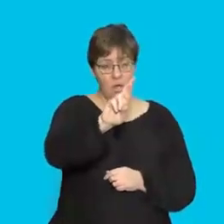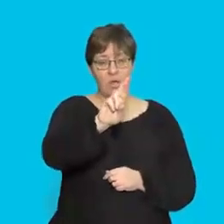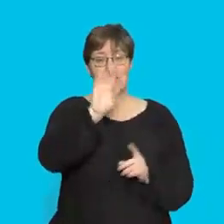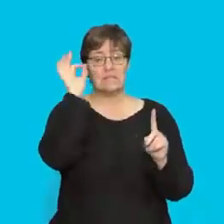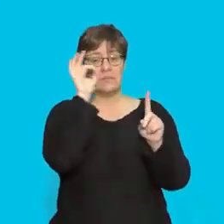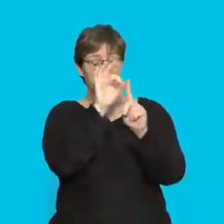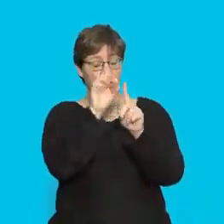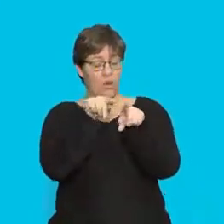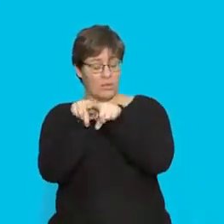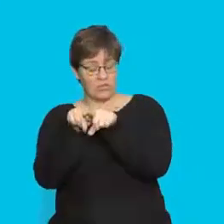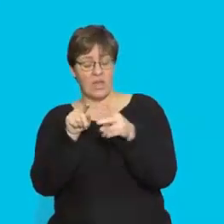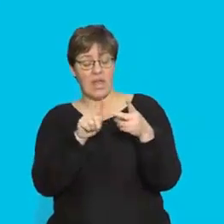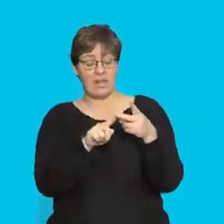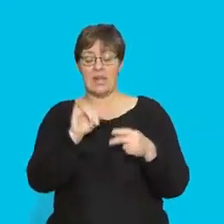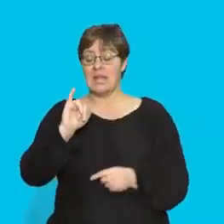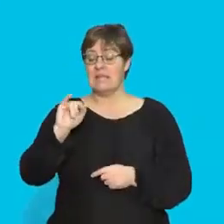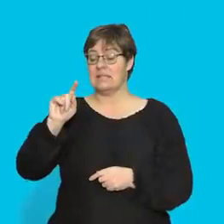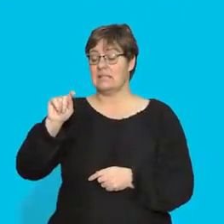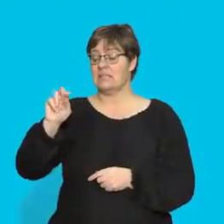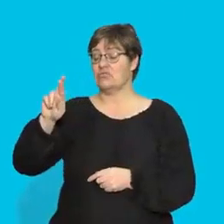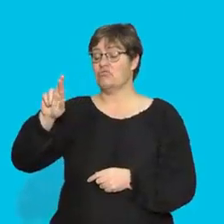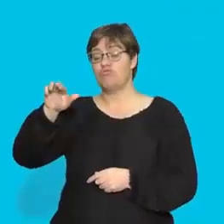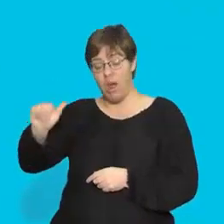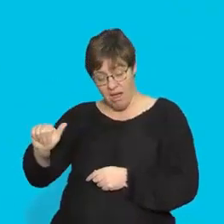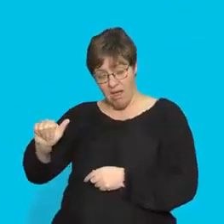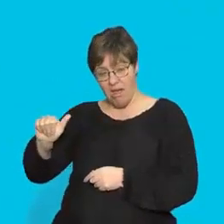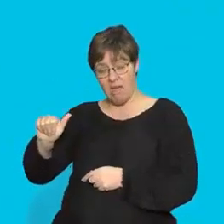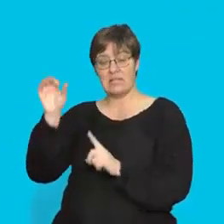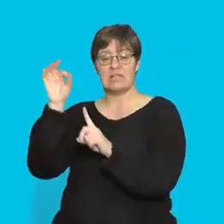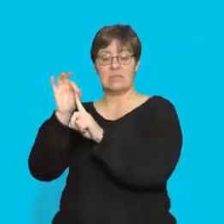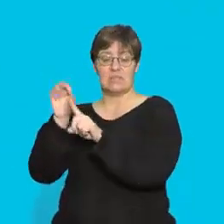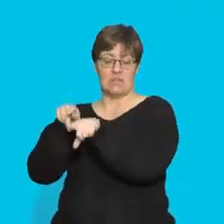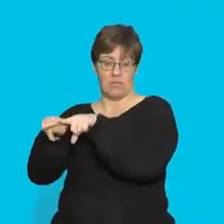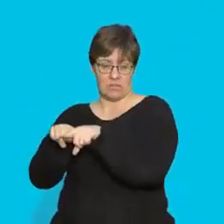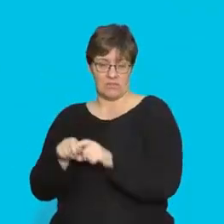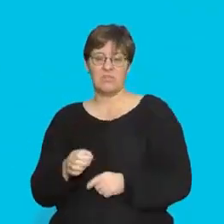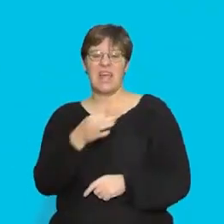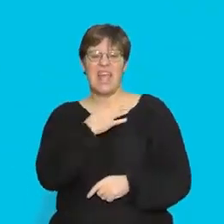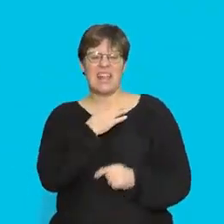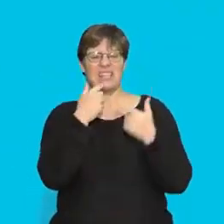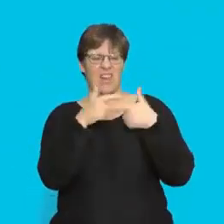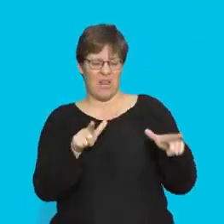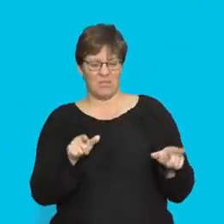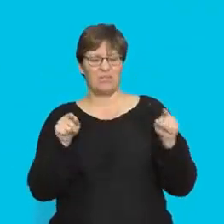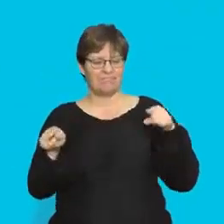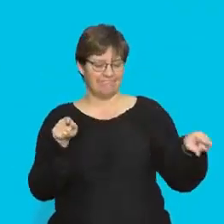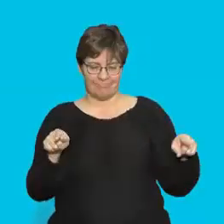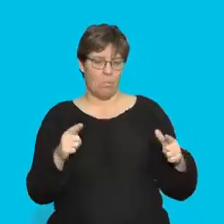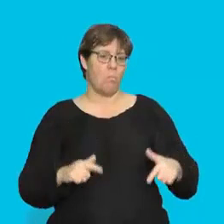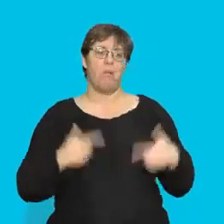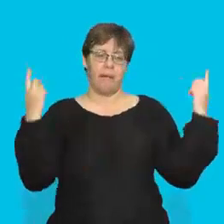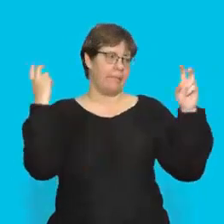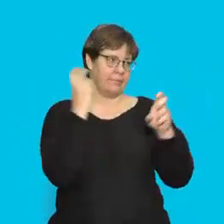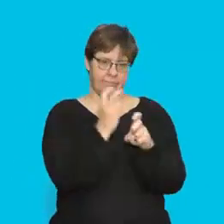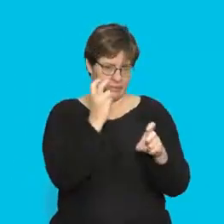interspecific competition and intraspecific competition. So there's, once again, the